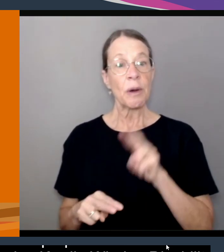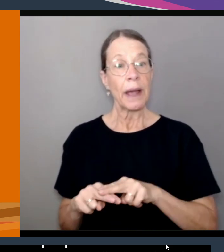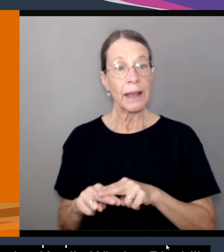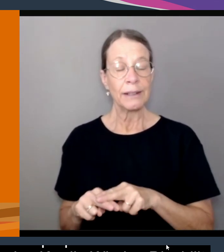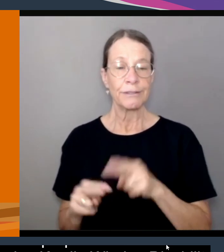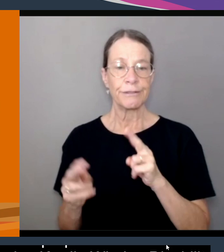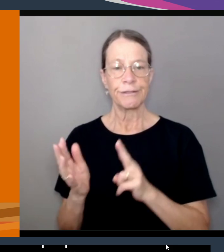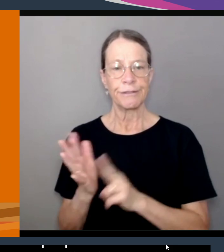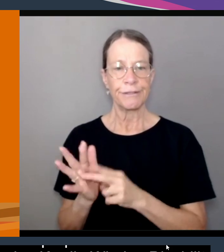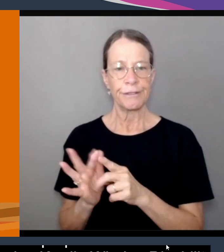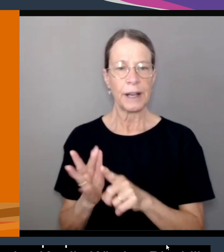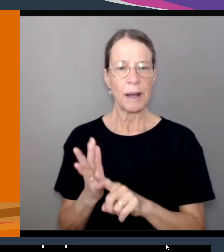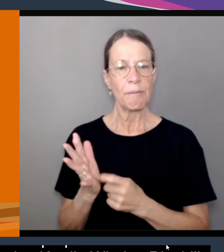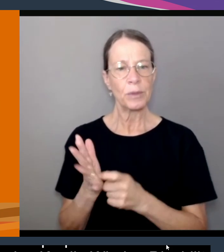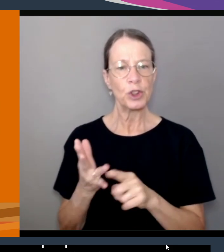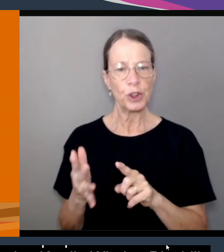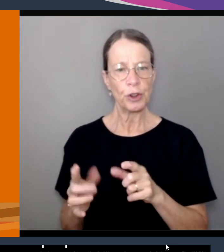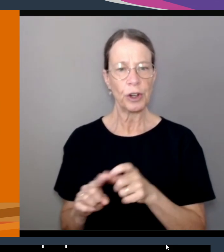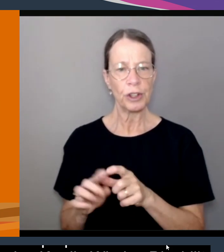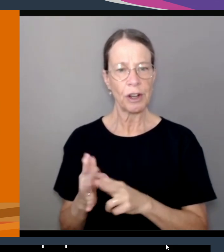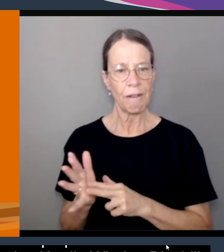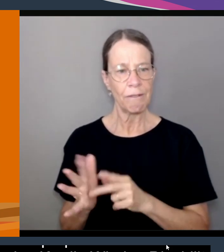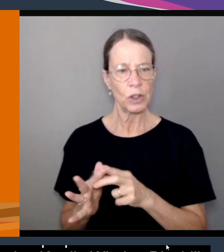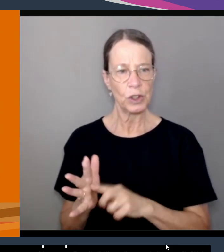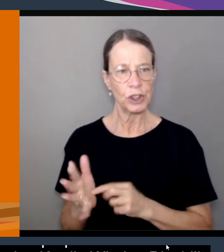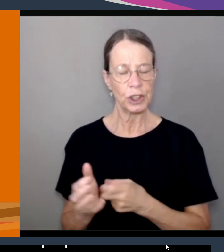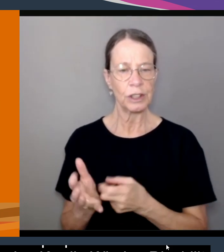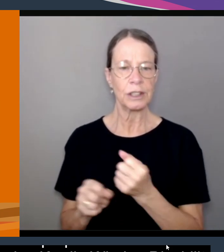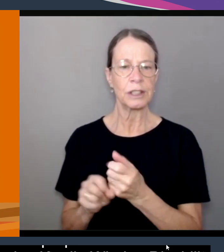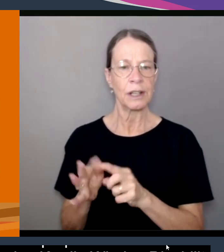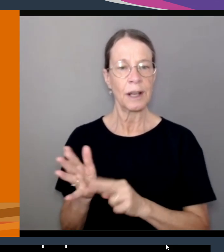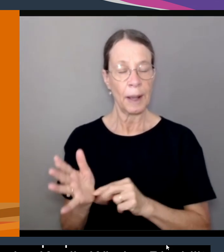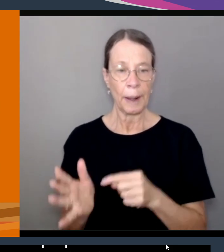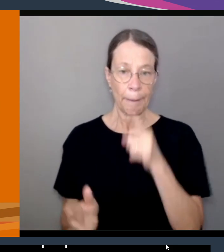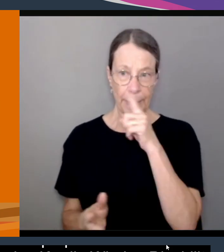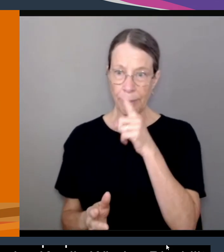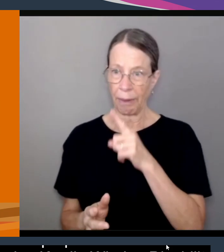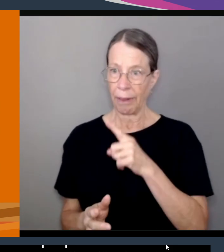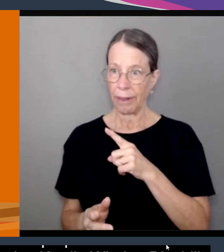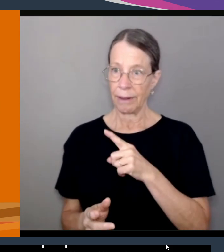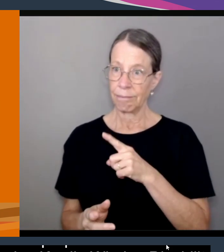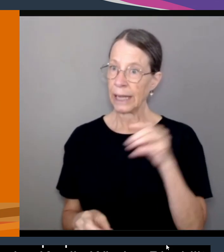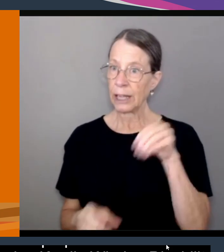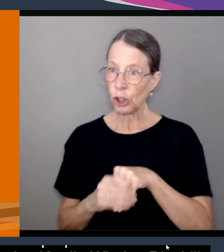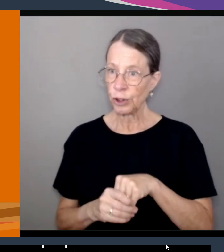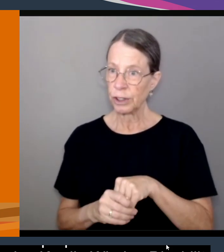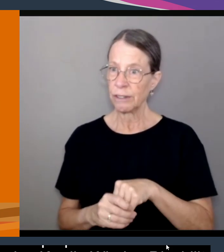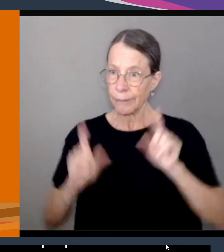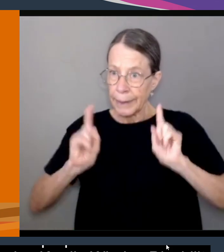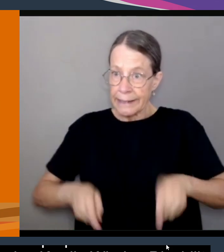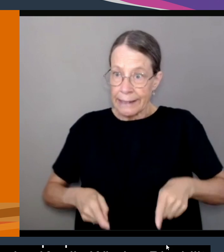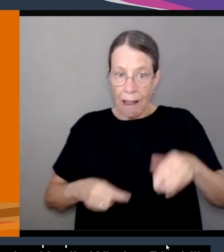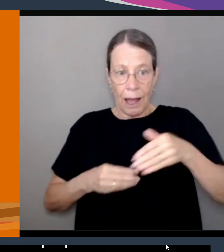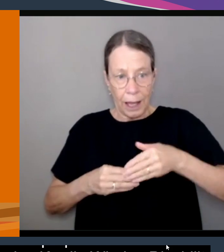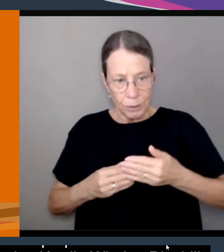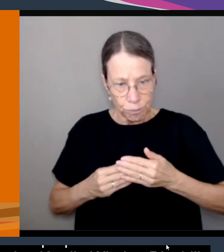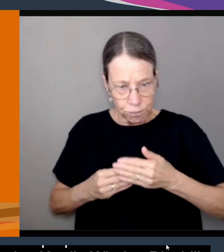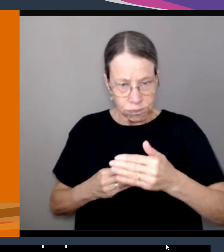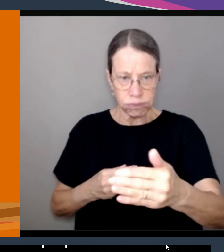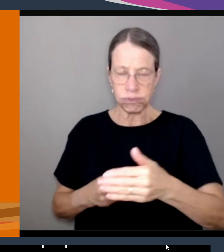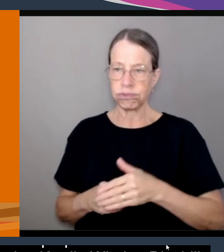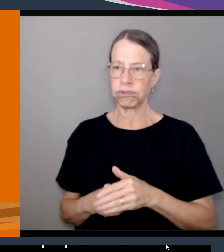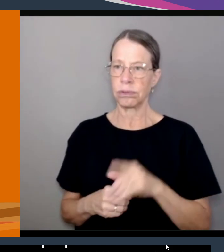been included from the outset as research partners and project members, then others from